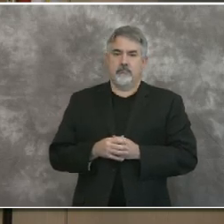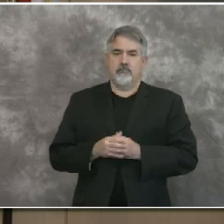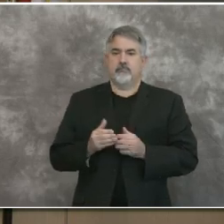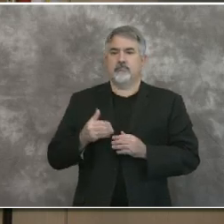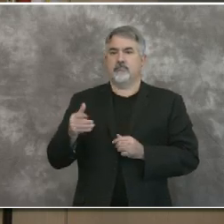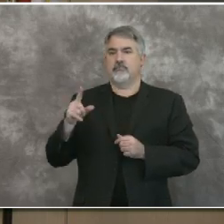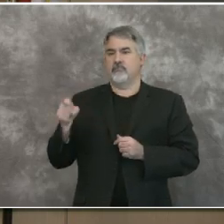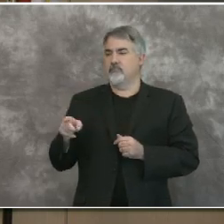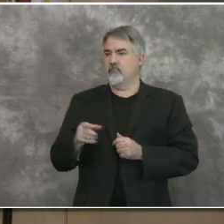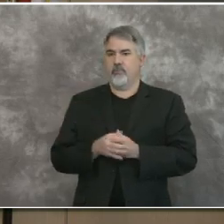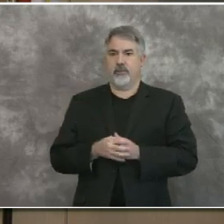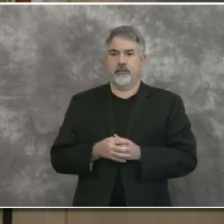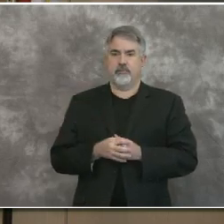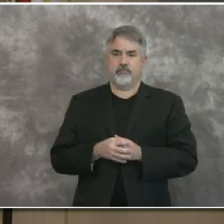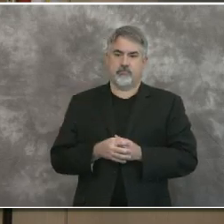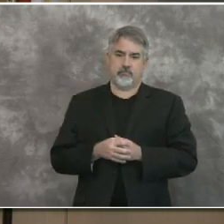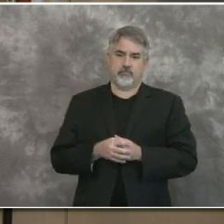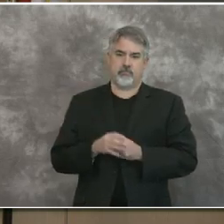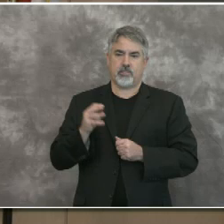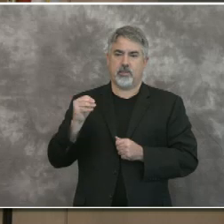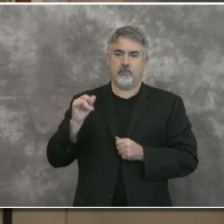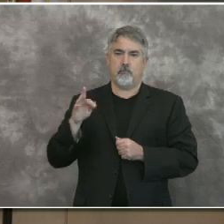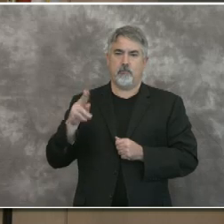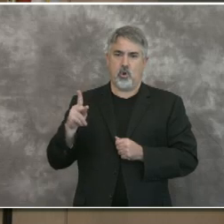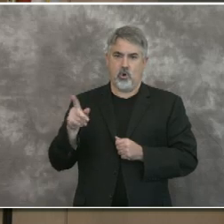Mark Ziegler, Union Tribune, please state your question.